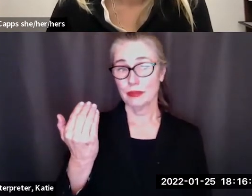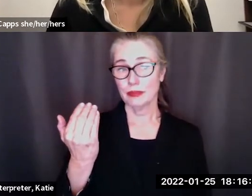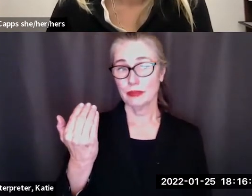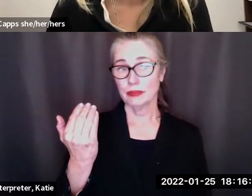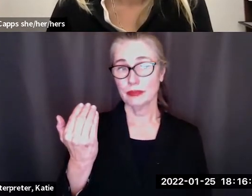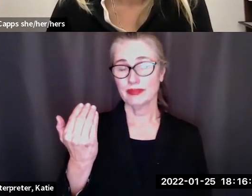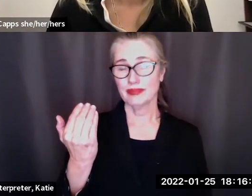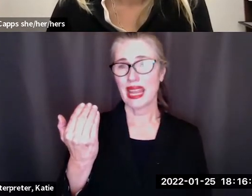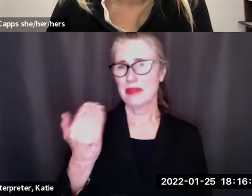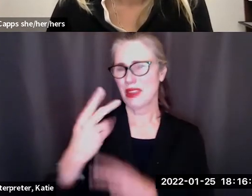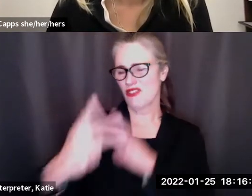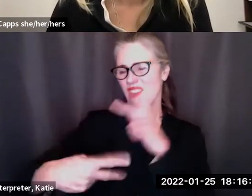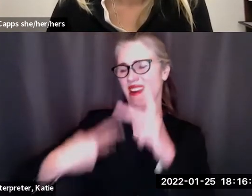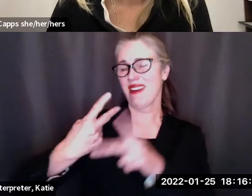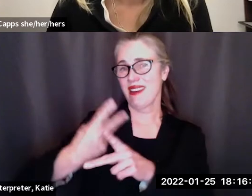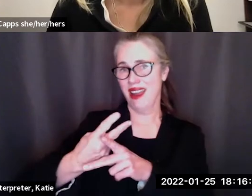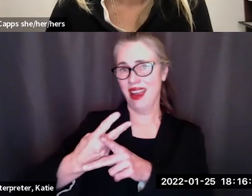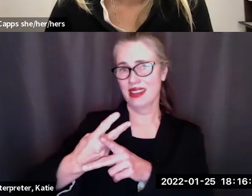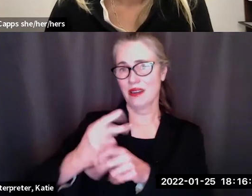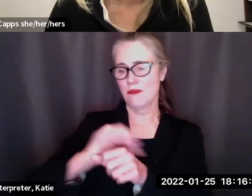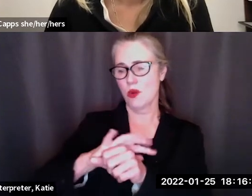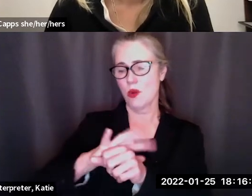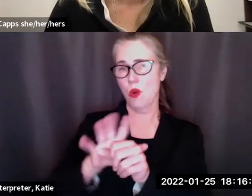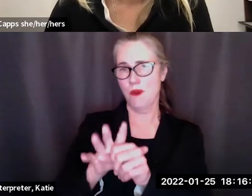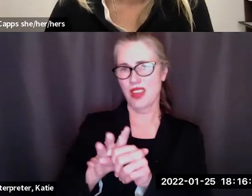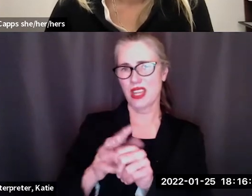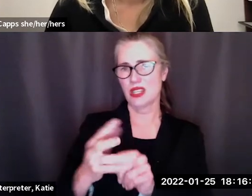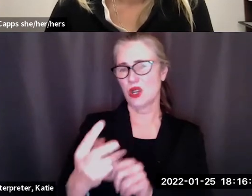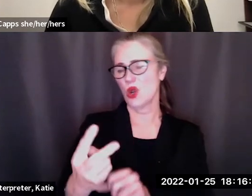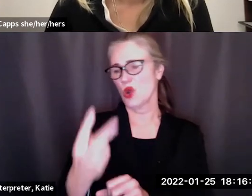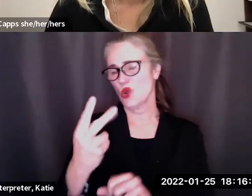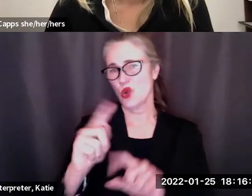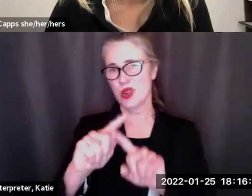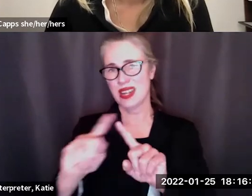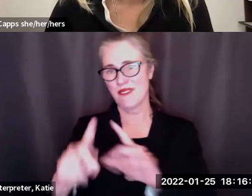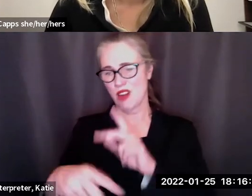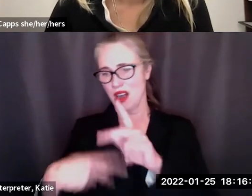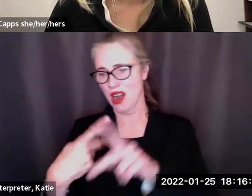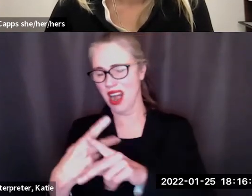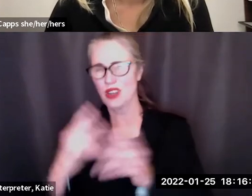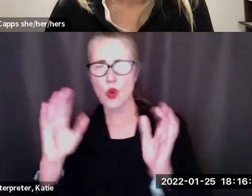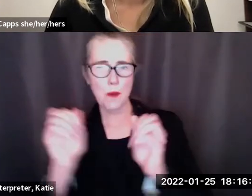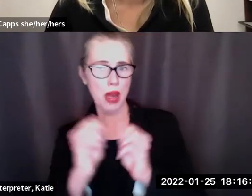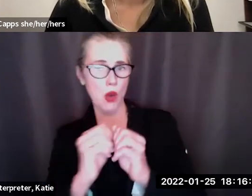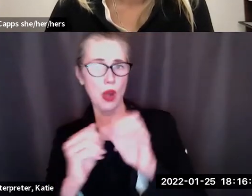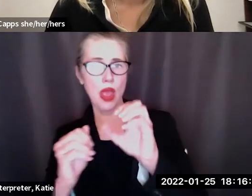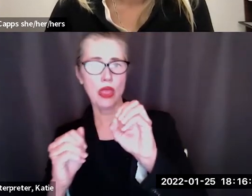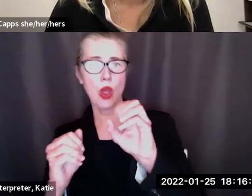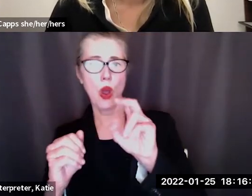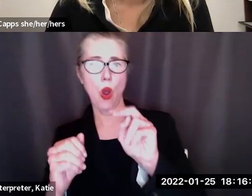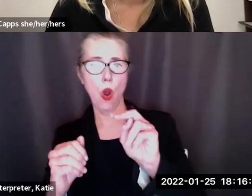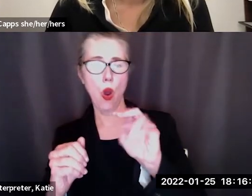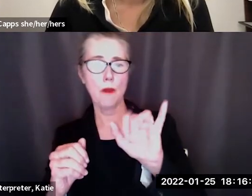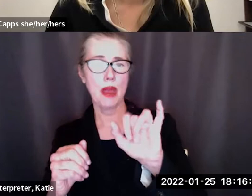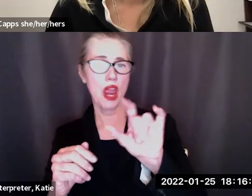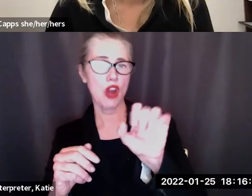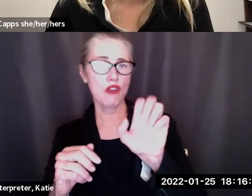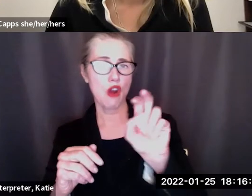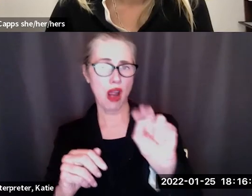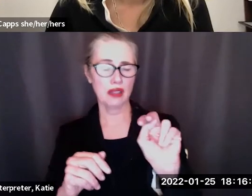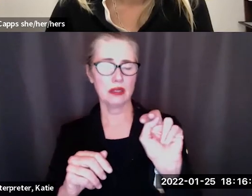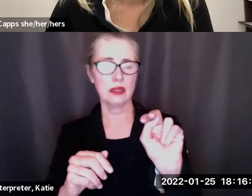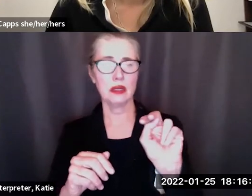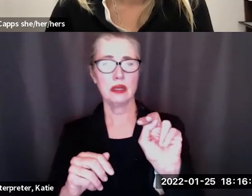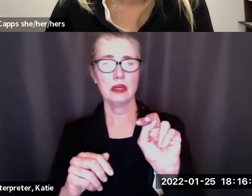variants the the previous uh two covet viruses compared to omicron and just showing you that again